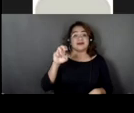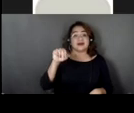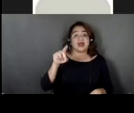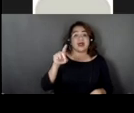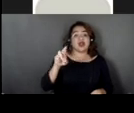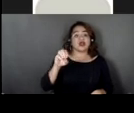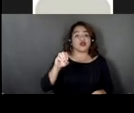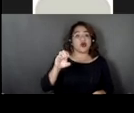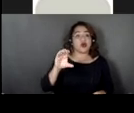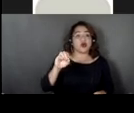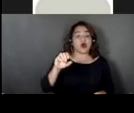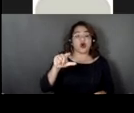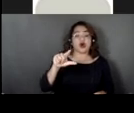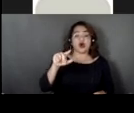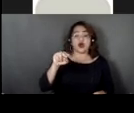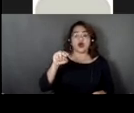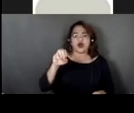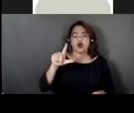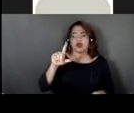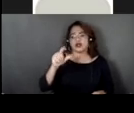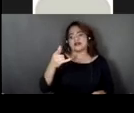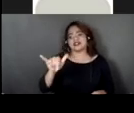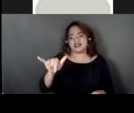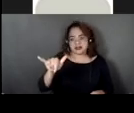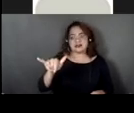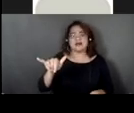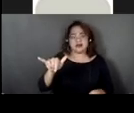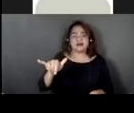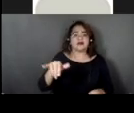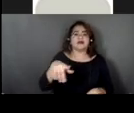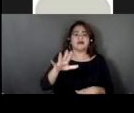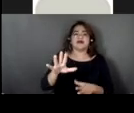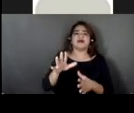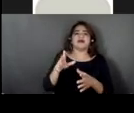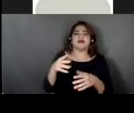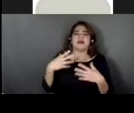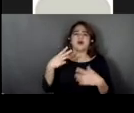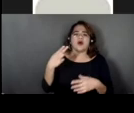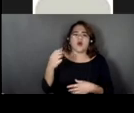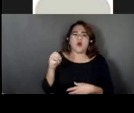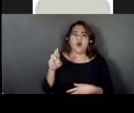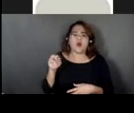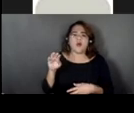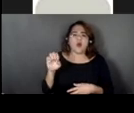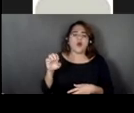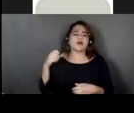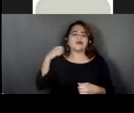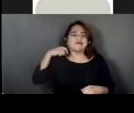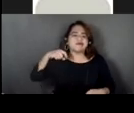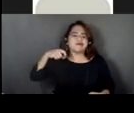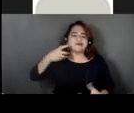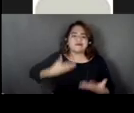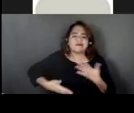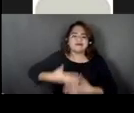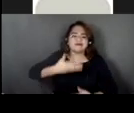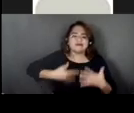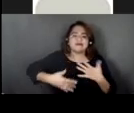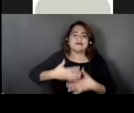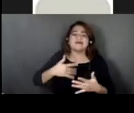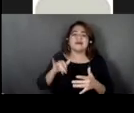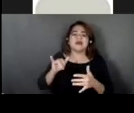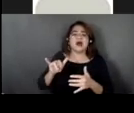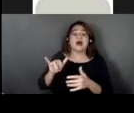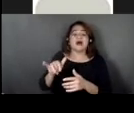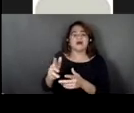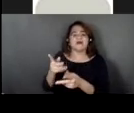that's really up to patient preference. And it's also up to the specific services a patient needs. So when a patient contacts